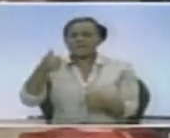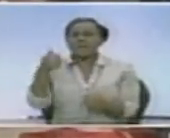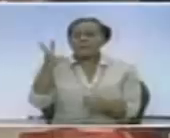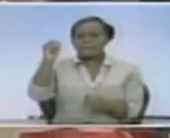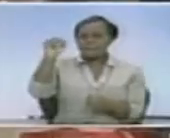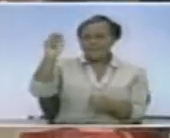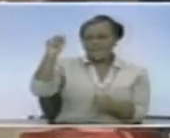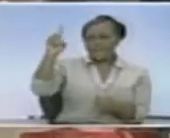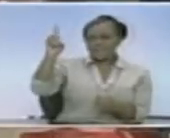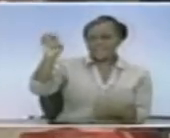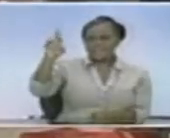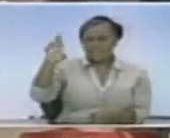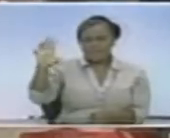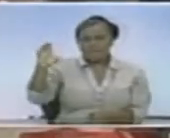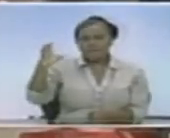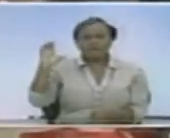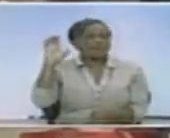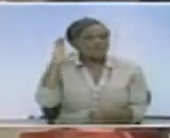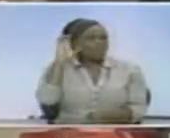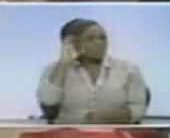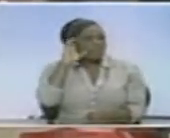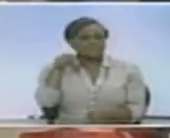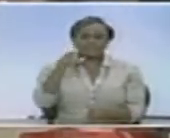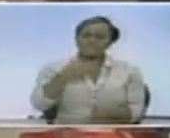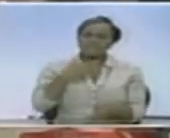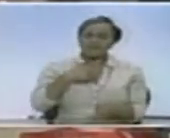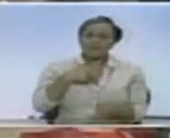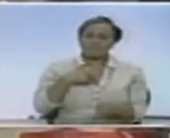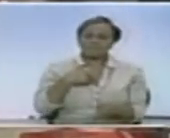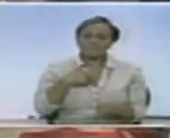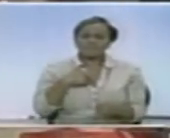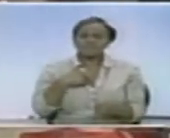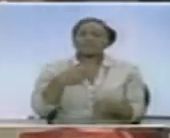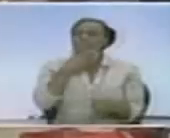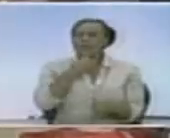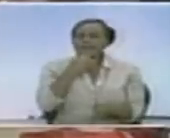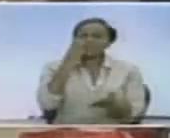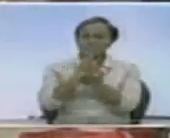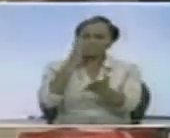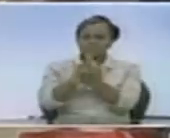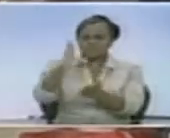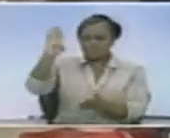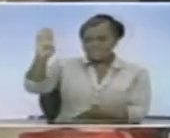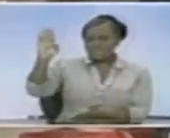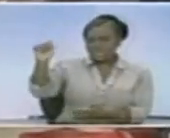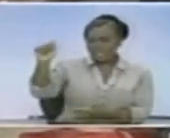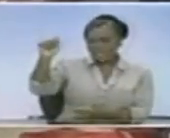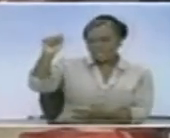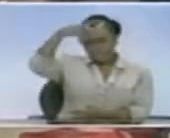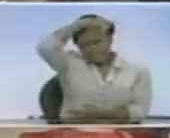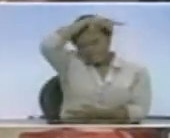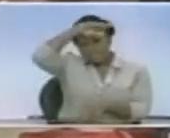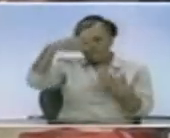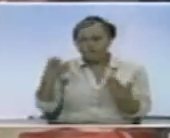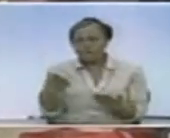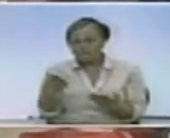College to testify whether that particular gentleman has a BA degree or whatever degree